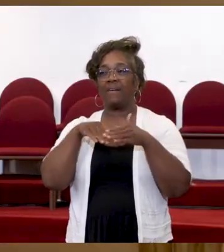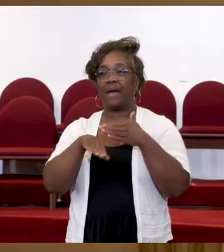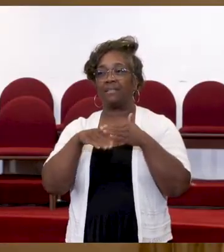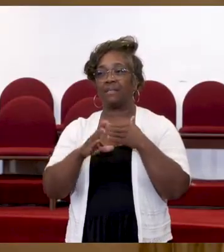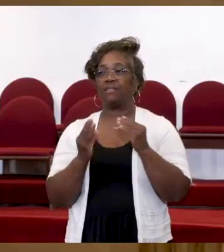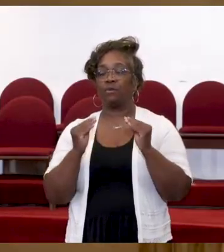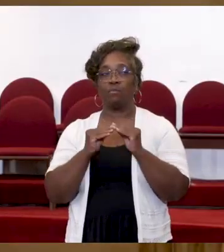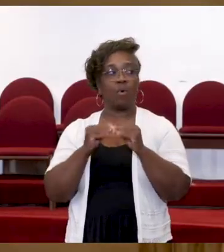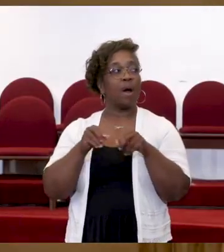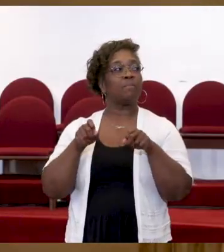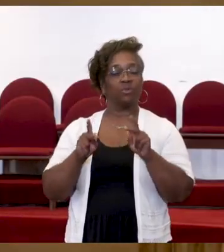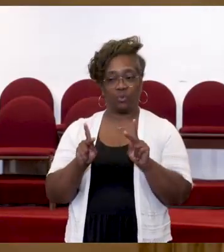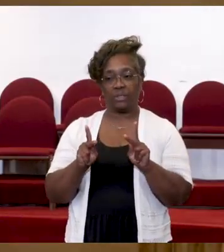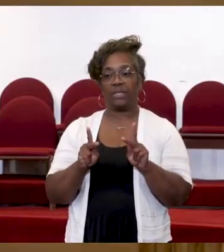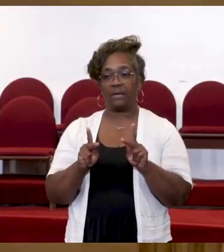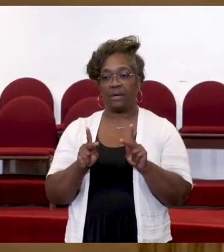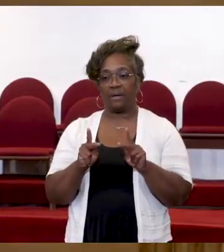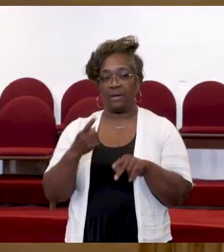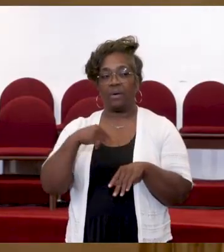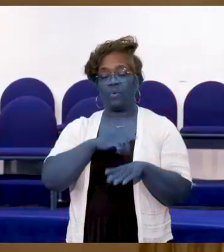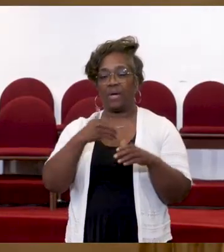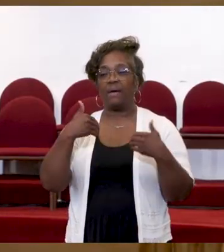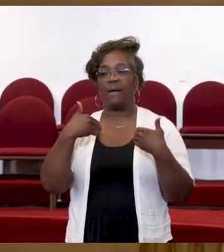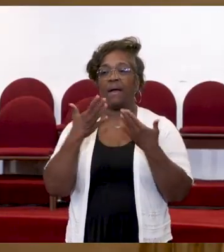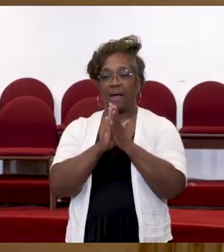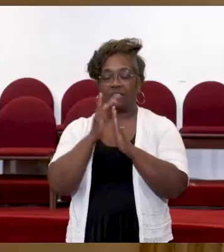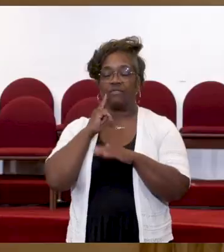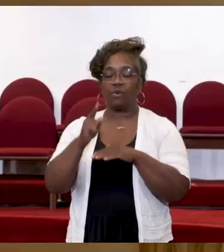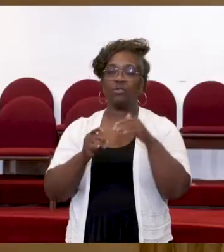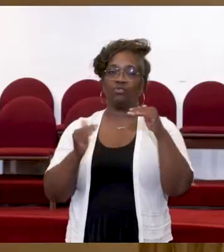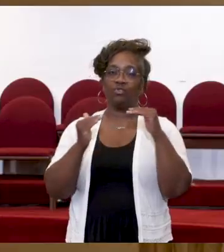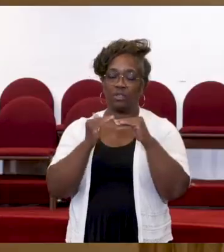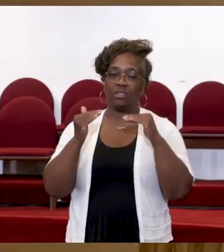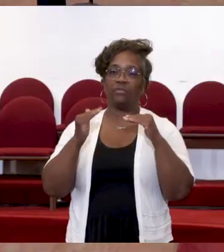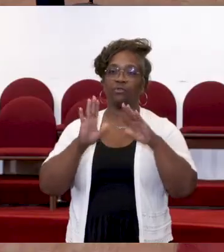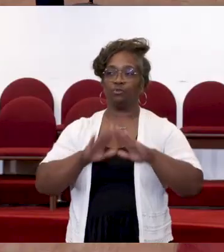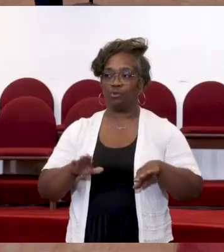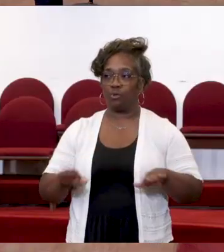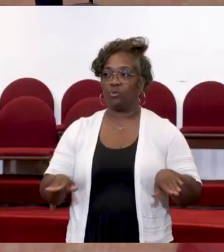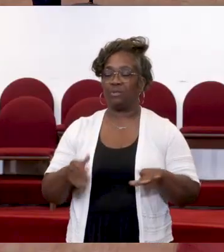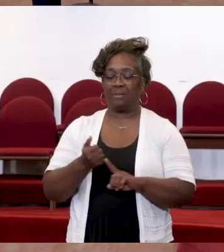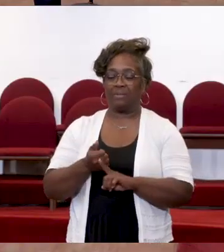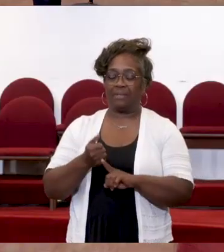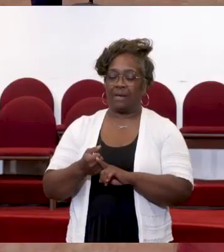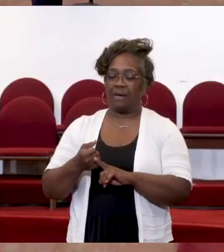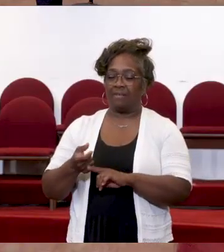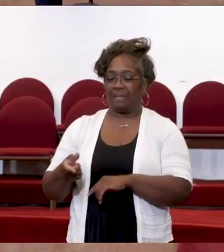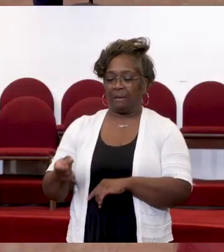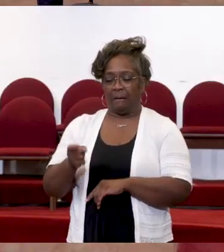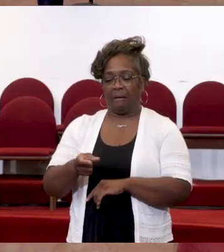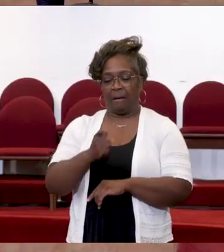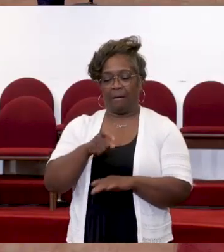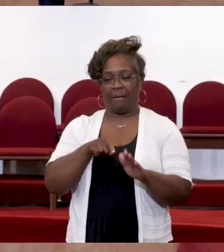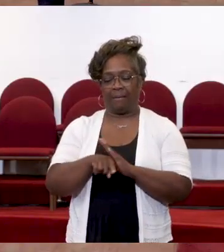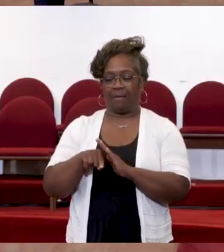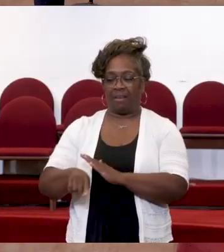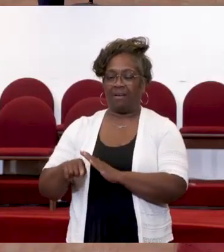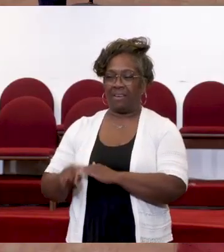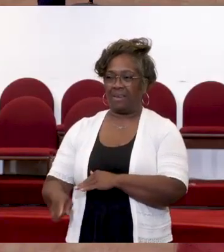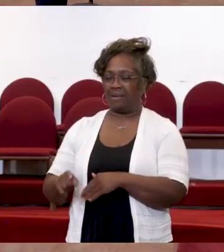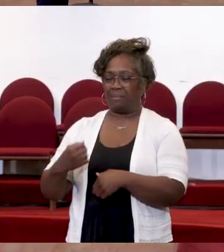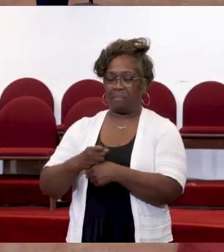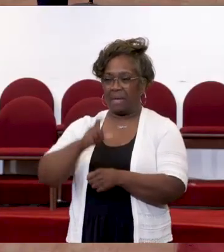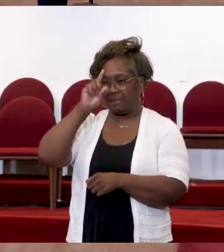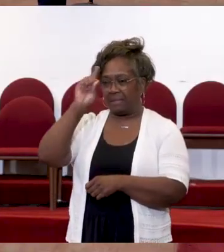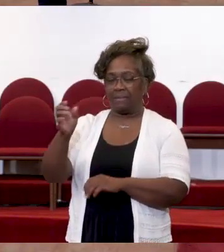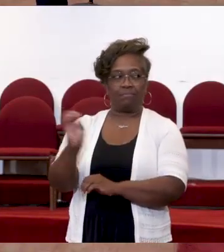greater opportunity. We ask for justice for the little children, Father, that have been gunned down senselessly. We ask for